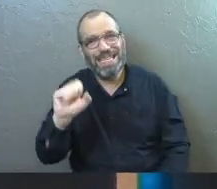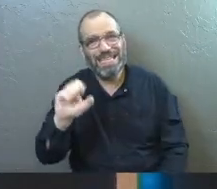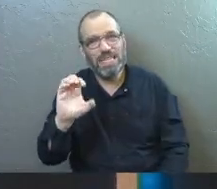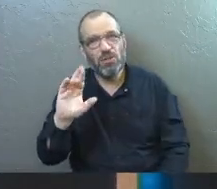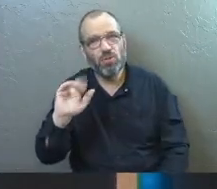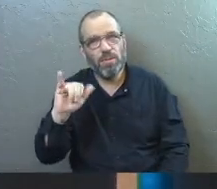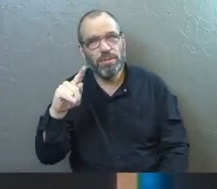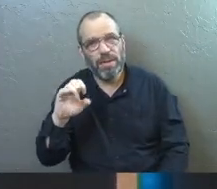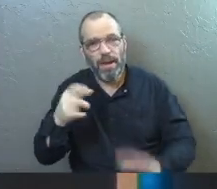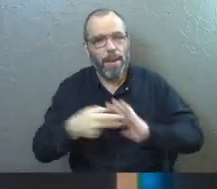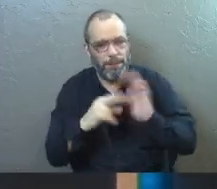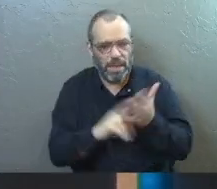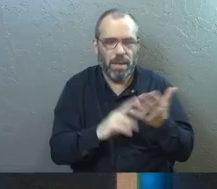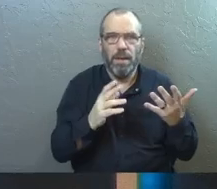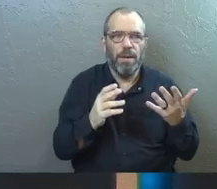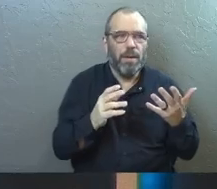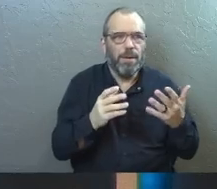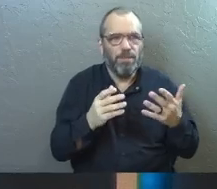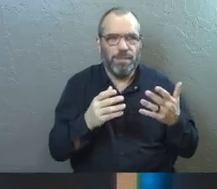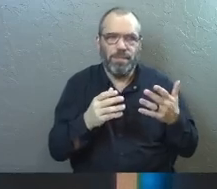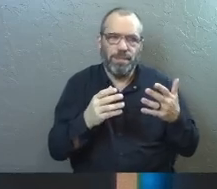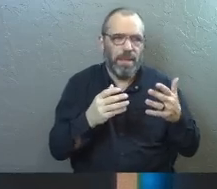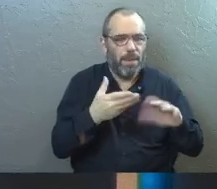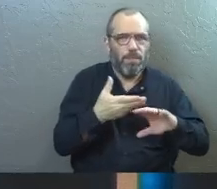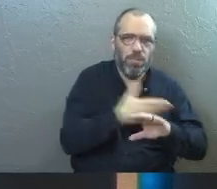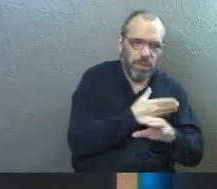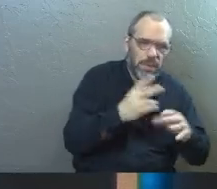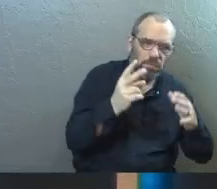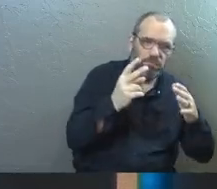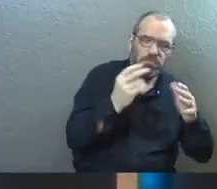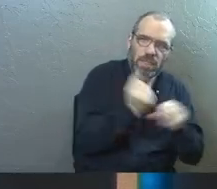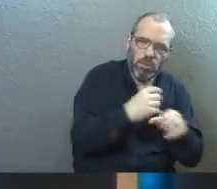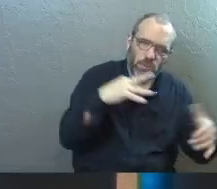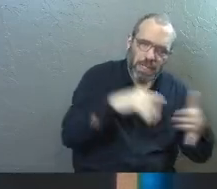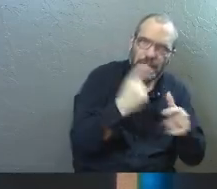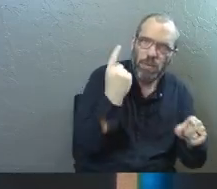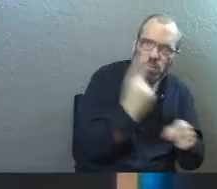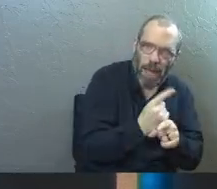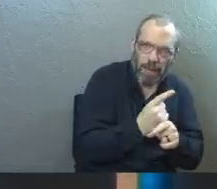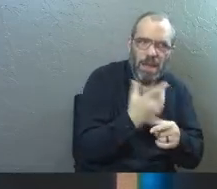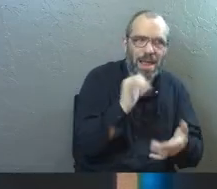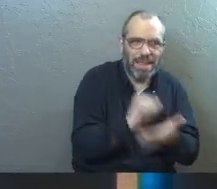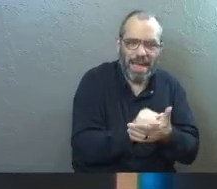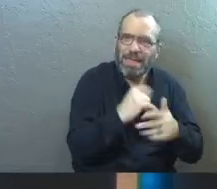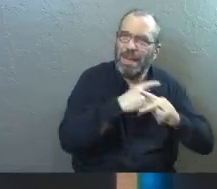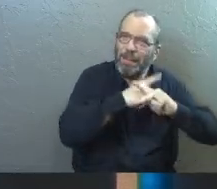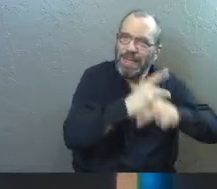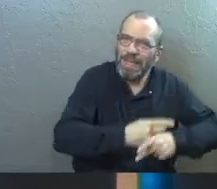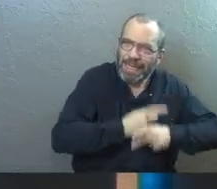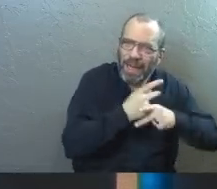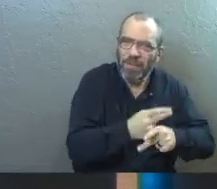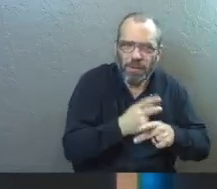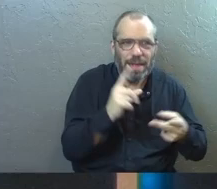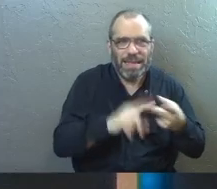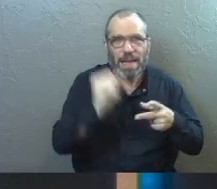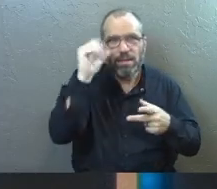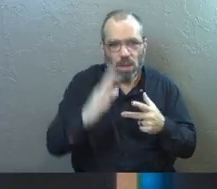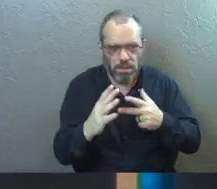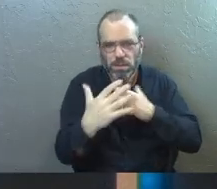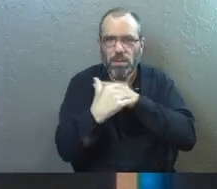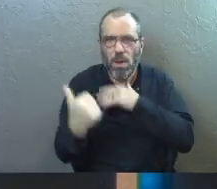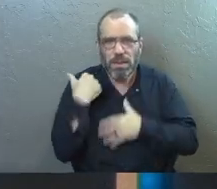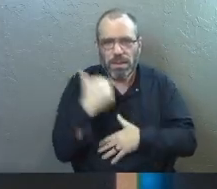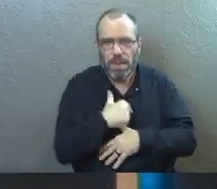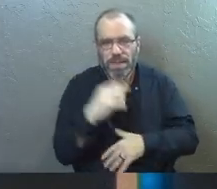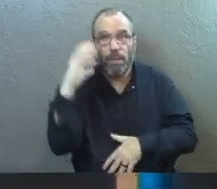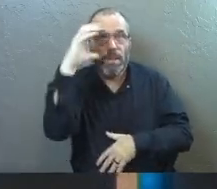take literally. And we're like, I got to live this way. And God's like, I never said that. You know what I mean? There's things there that we got to be careful of, and also things that God is calling us to that we